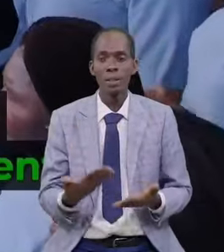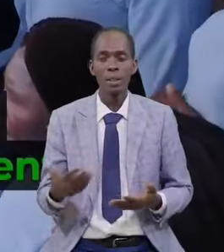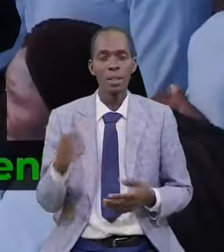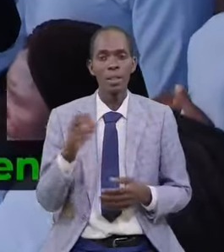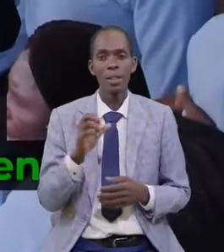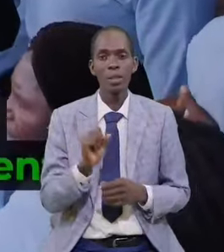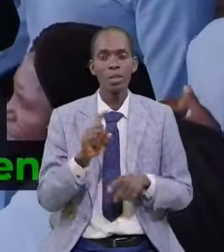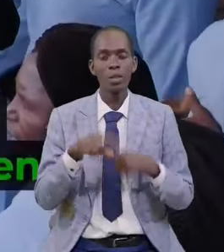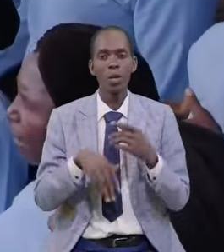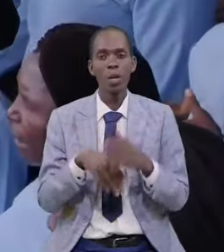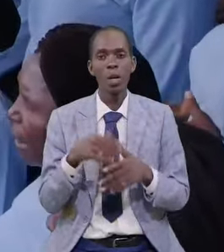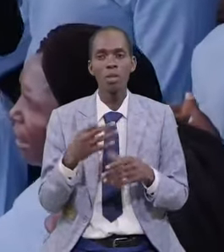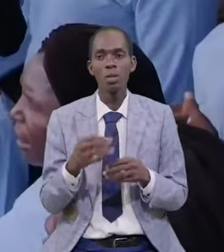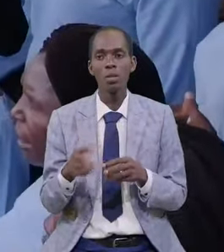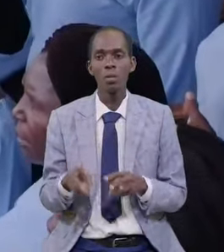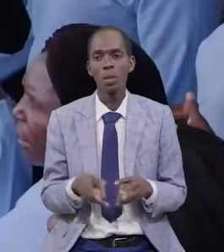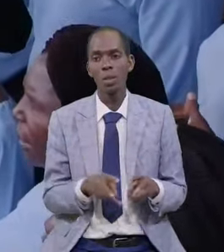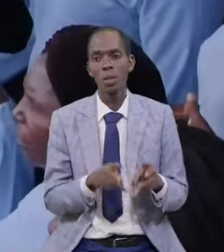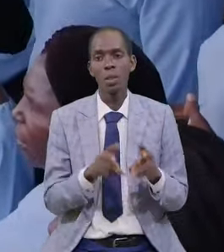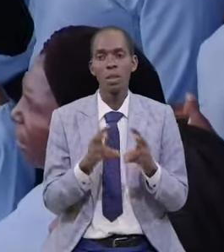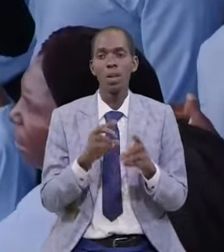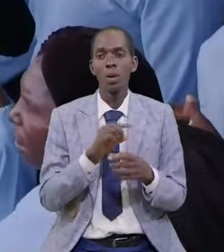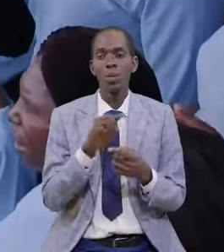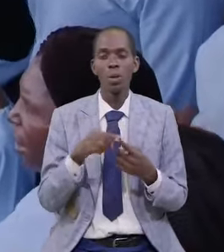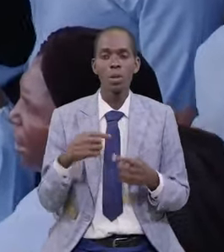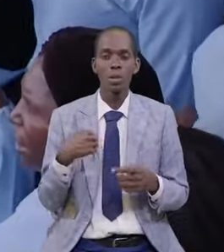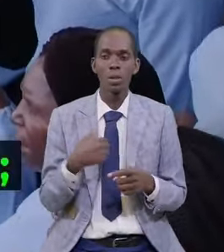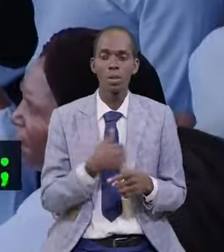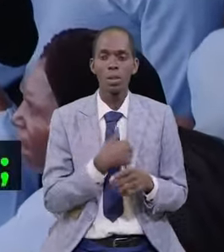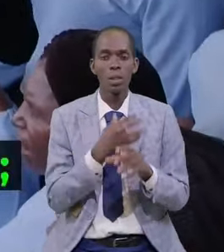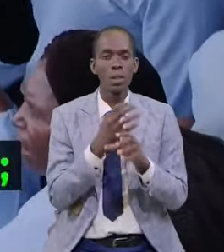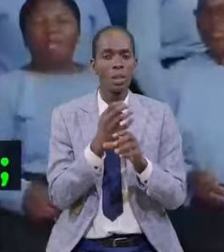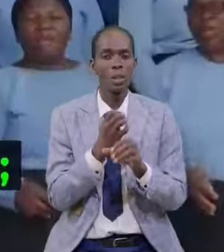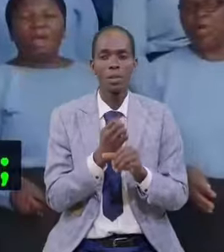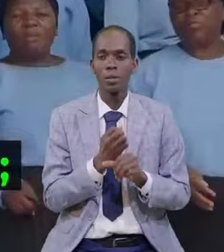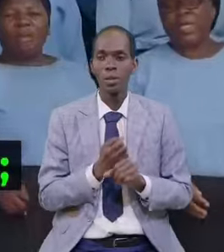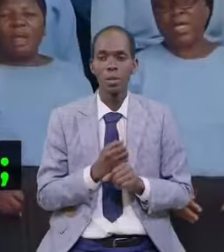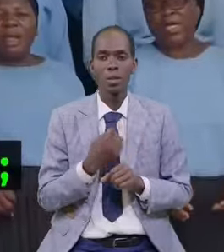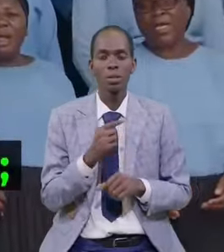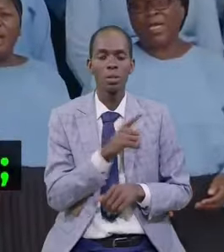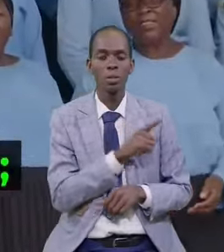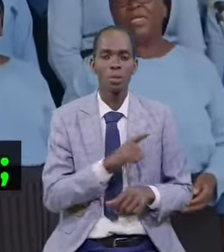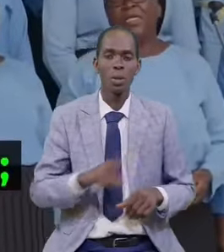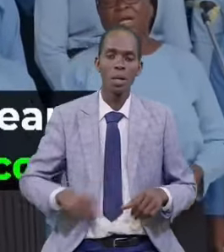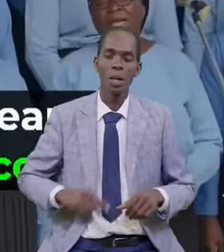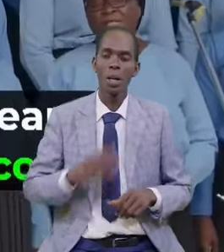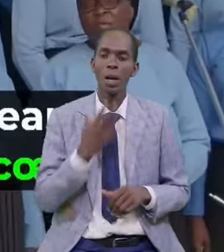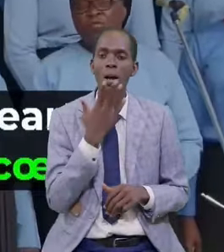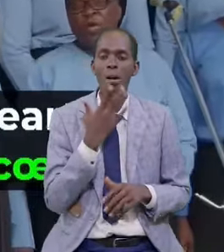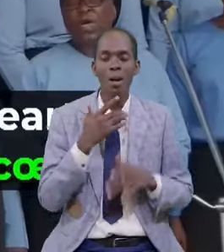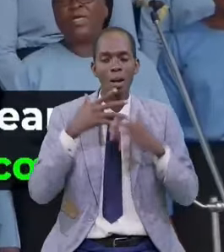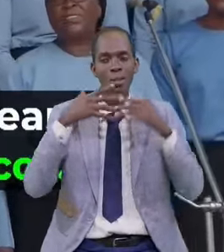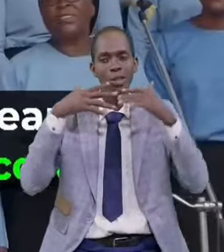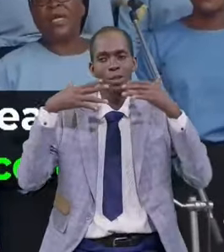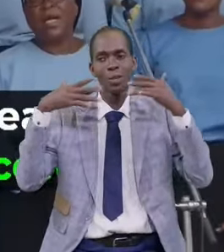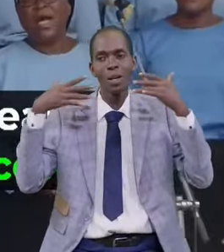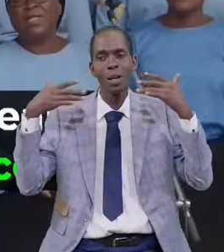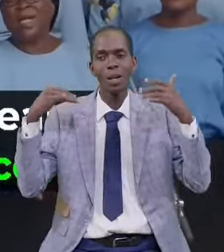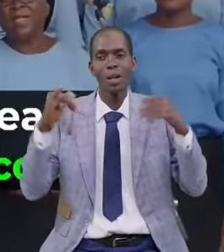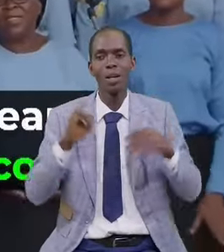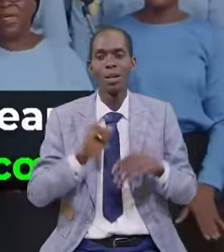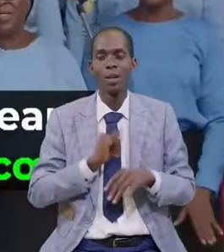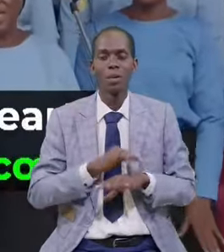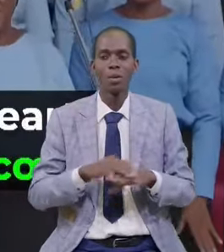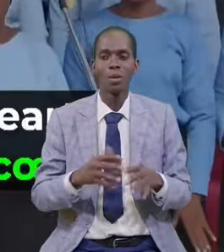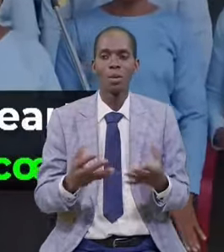and out when we receive the I go one